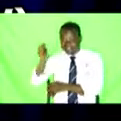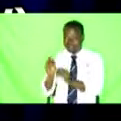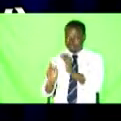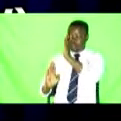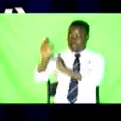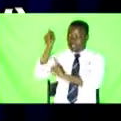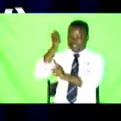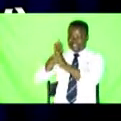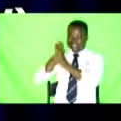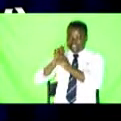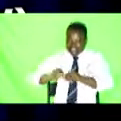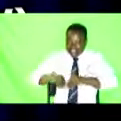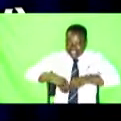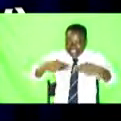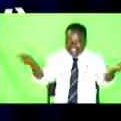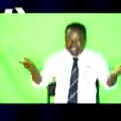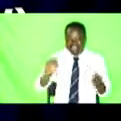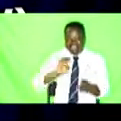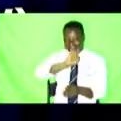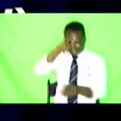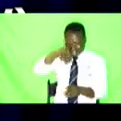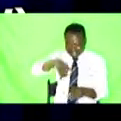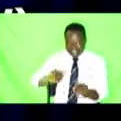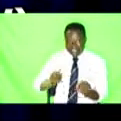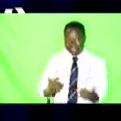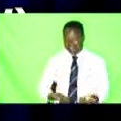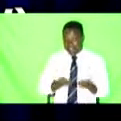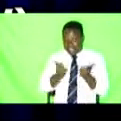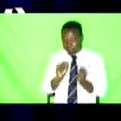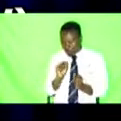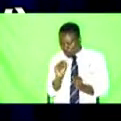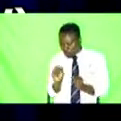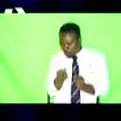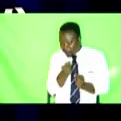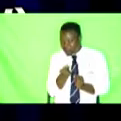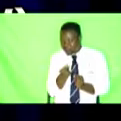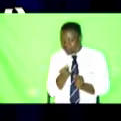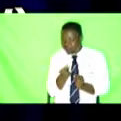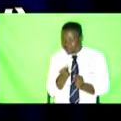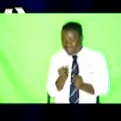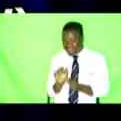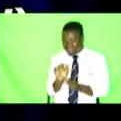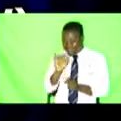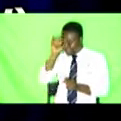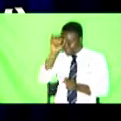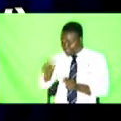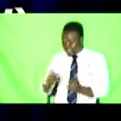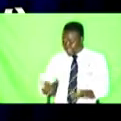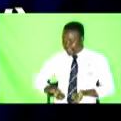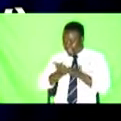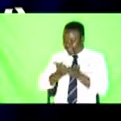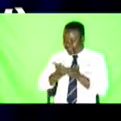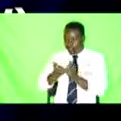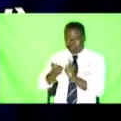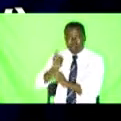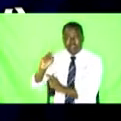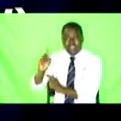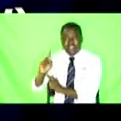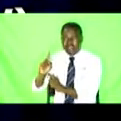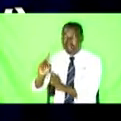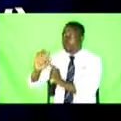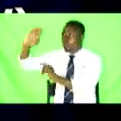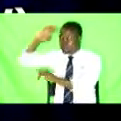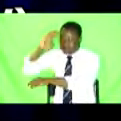has given us eternal life, comma. And this life is in his son, full stop.